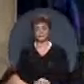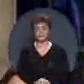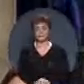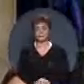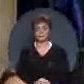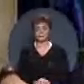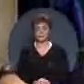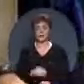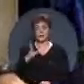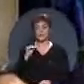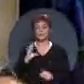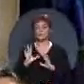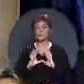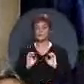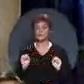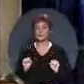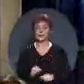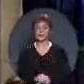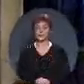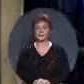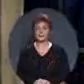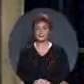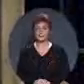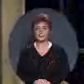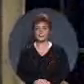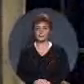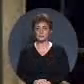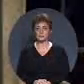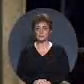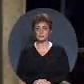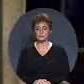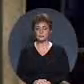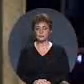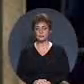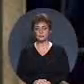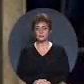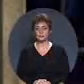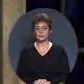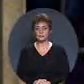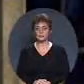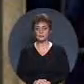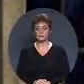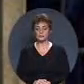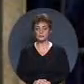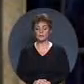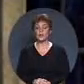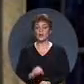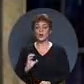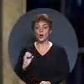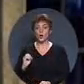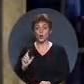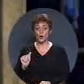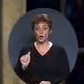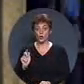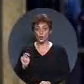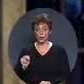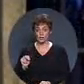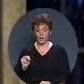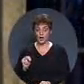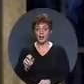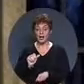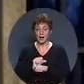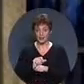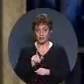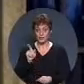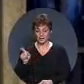The U.S. and NATO counterinsurgency operations in which we're now involved in Afghanistan have claimed the lives of